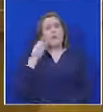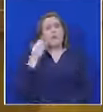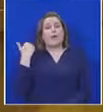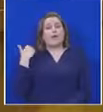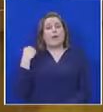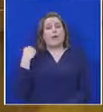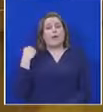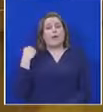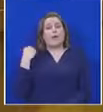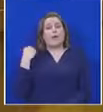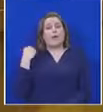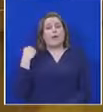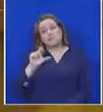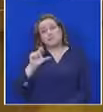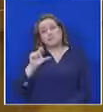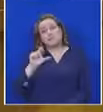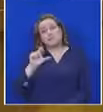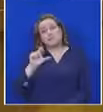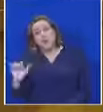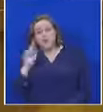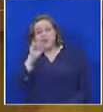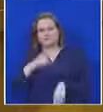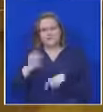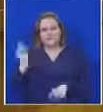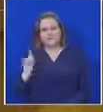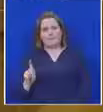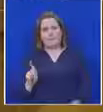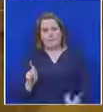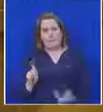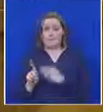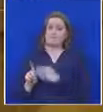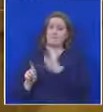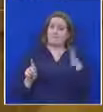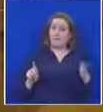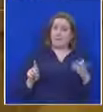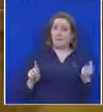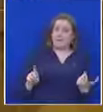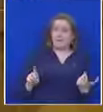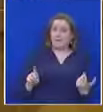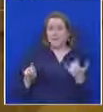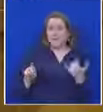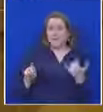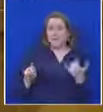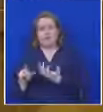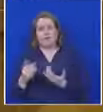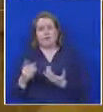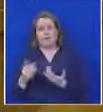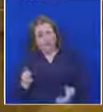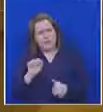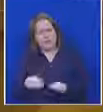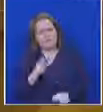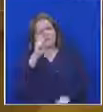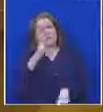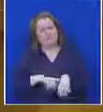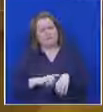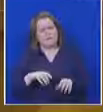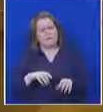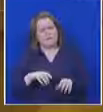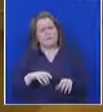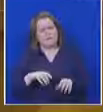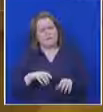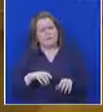addressed the National Assembly, that had not happened before. Why can't we do that with the head of a Chapter 9 institution to say that we're